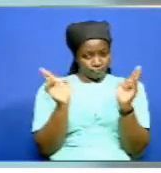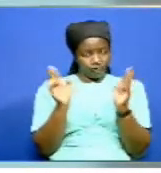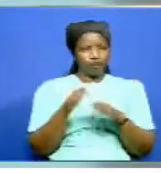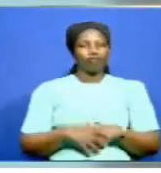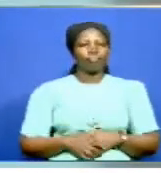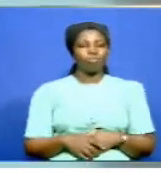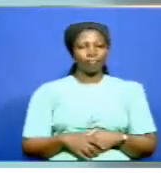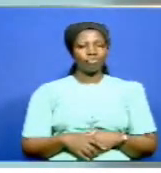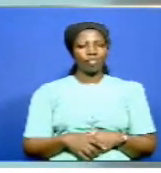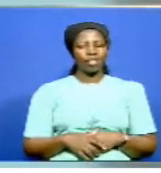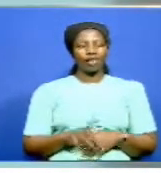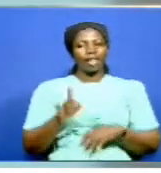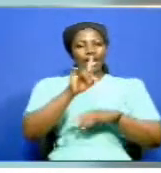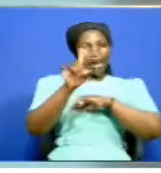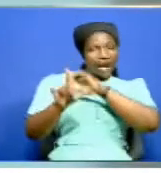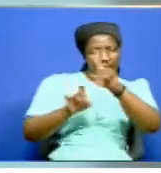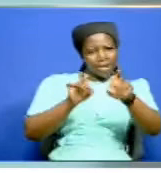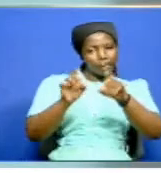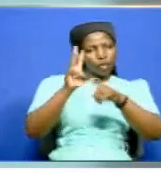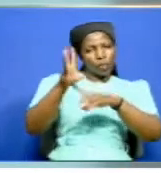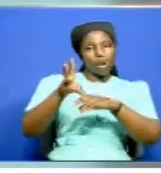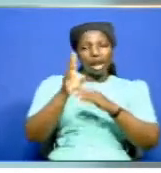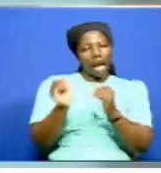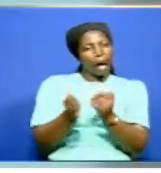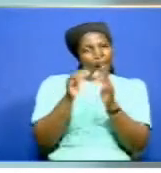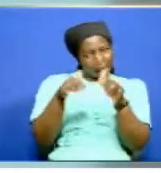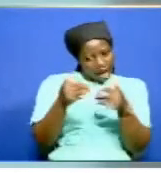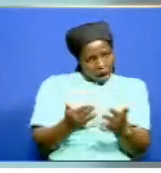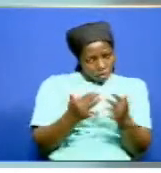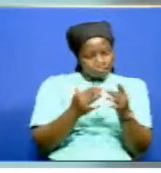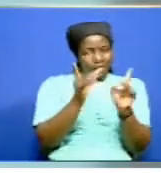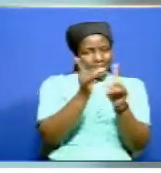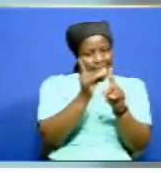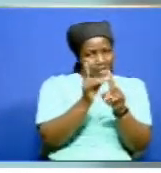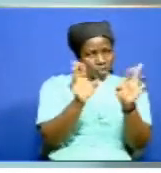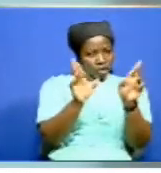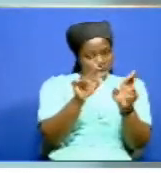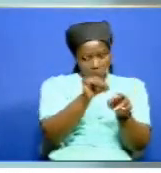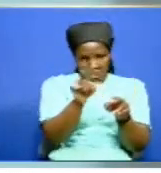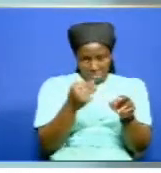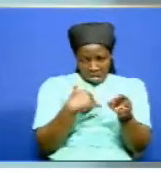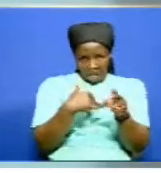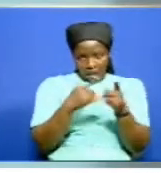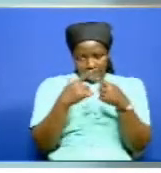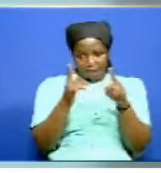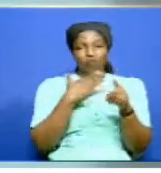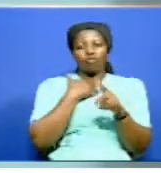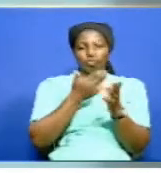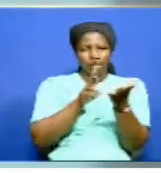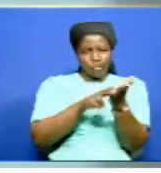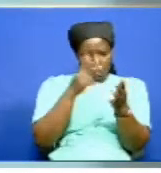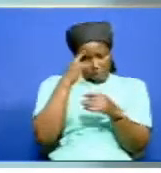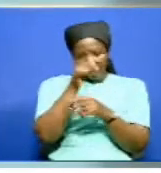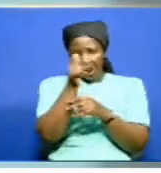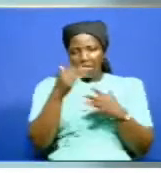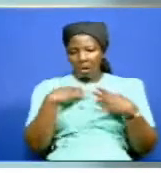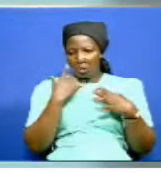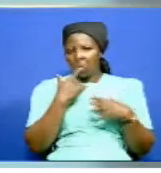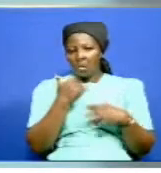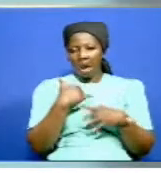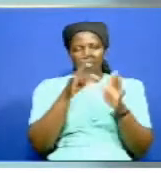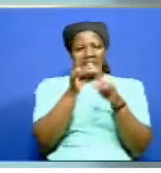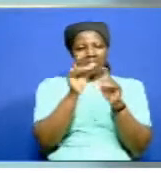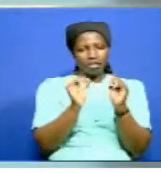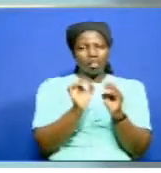Examinations shall be conducted as follows. You may already be having the dates, but just for the sake of those who may not be having the dates.